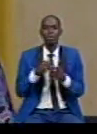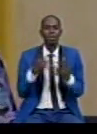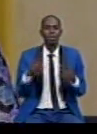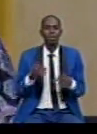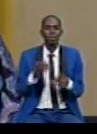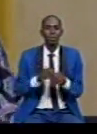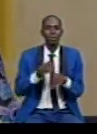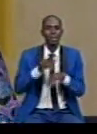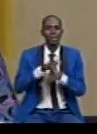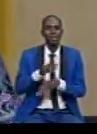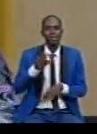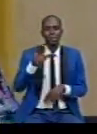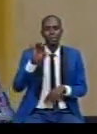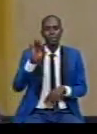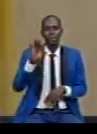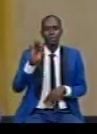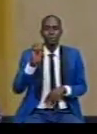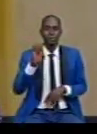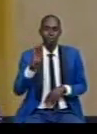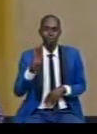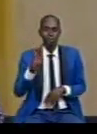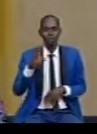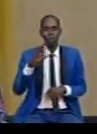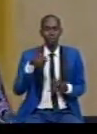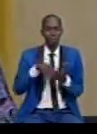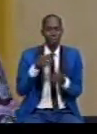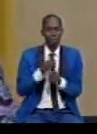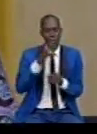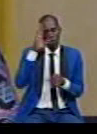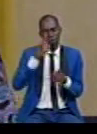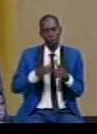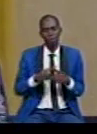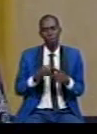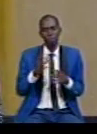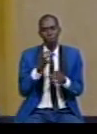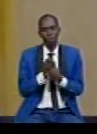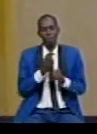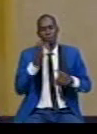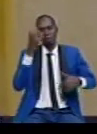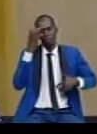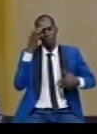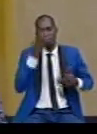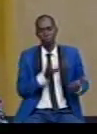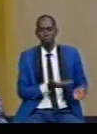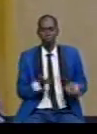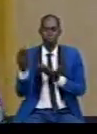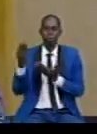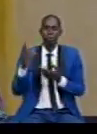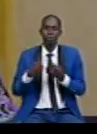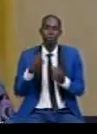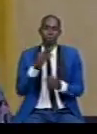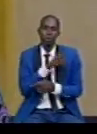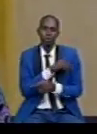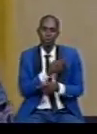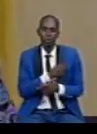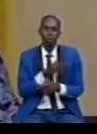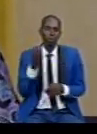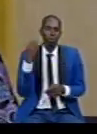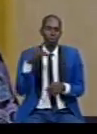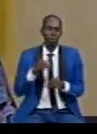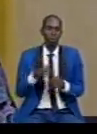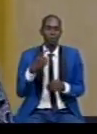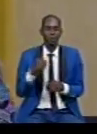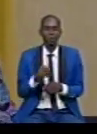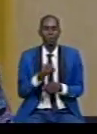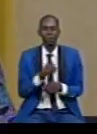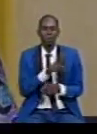year, my brother fell ill. So they took him to hospital. He stayed some days there or